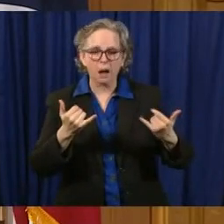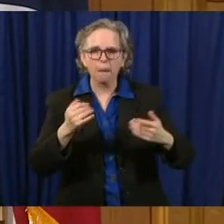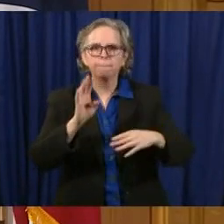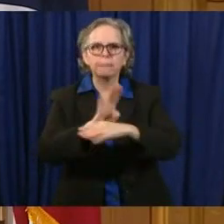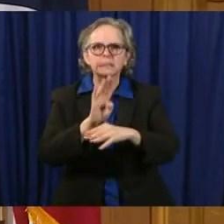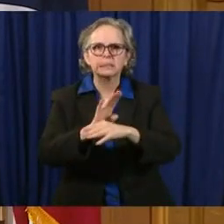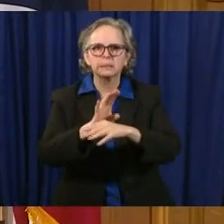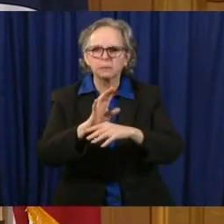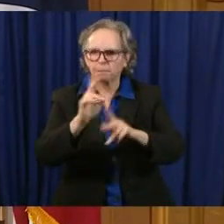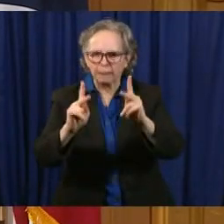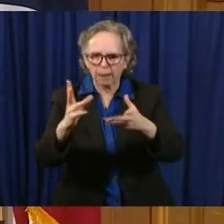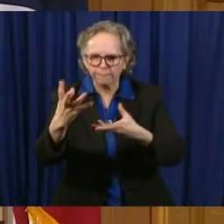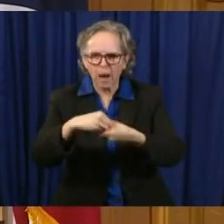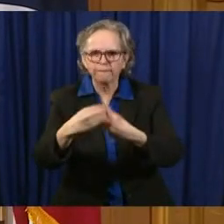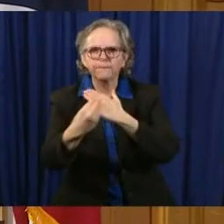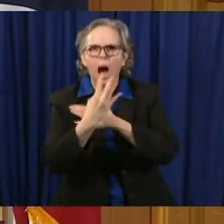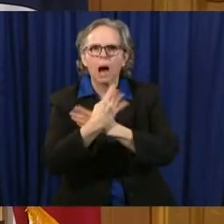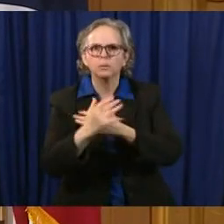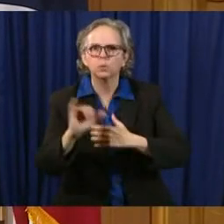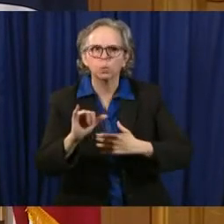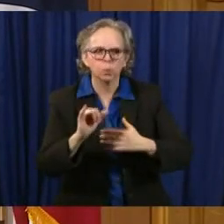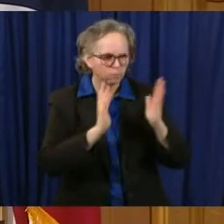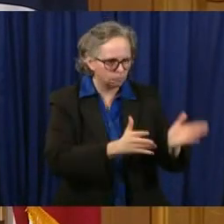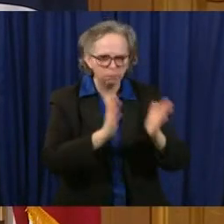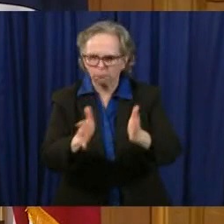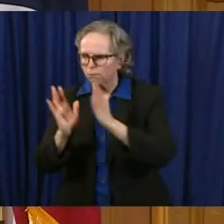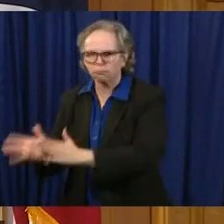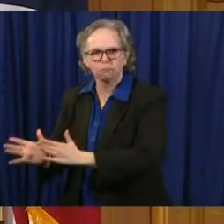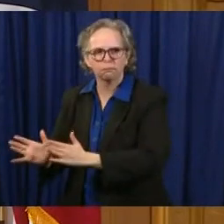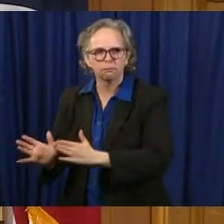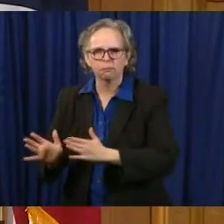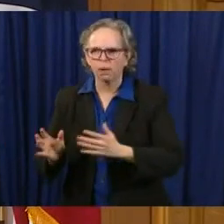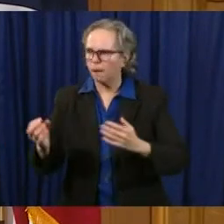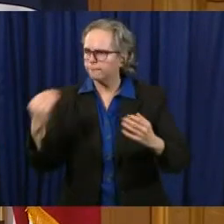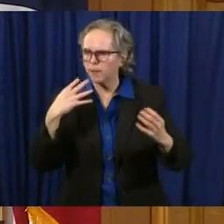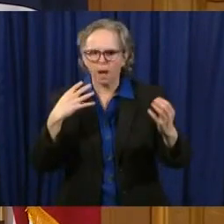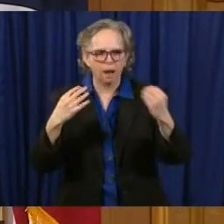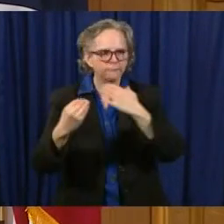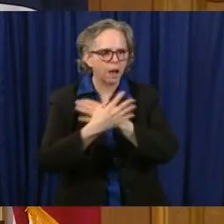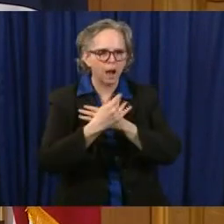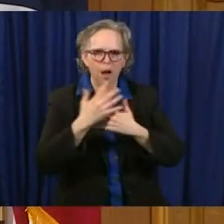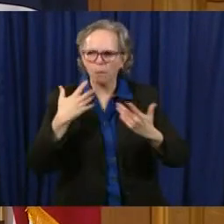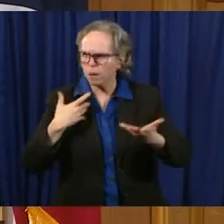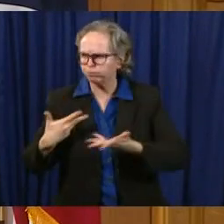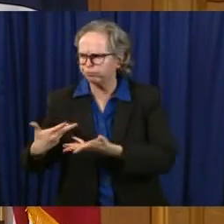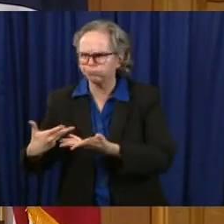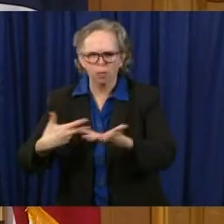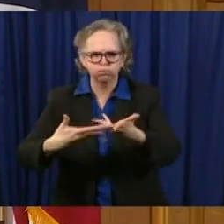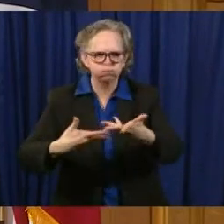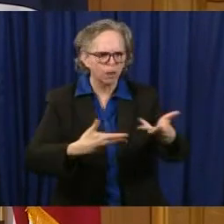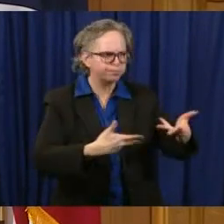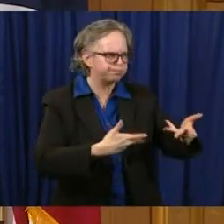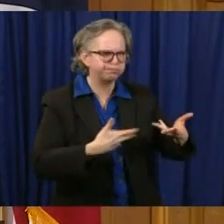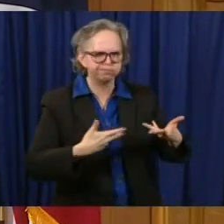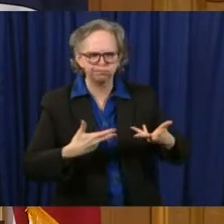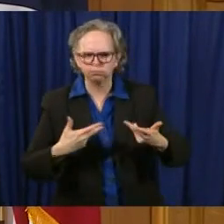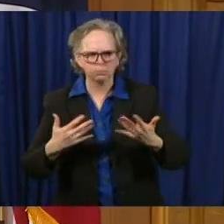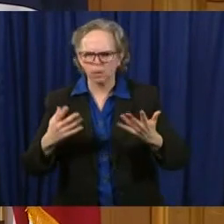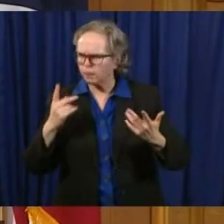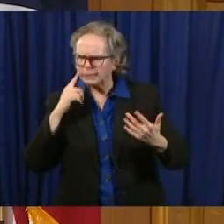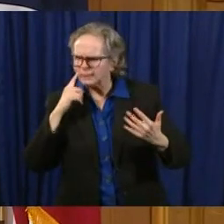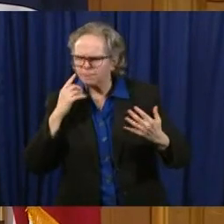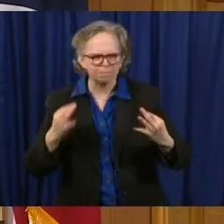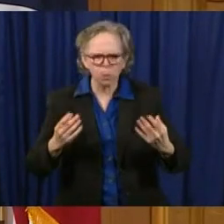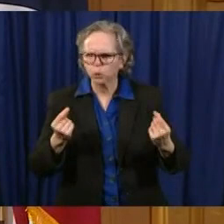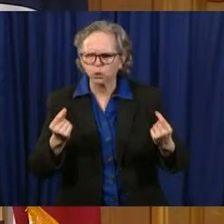women. And one of the things that, we've talked to them about is giving us advice on a number of different things, but certainly part